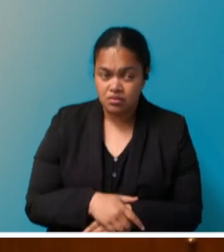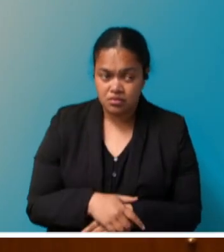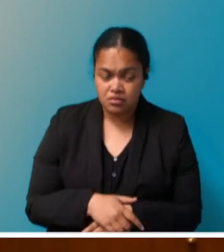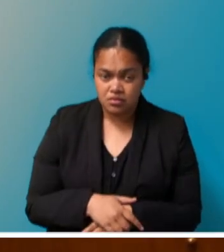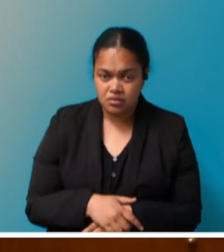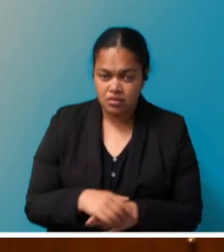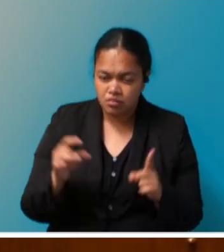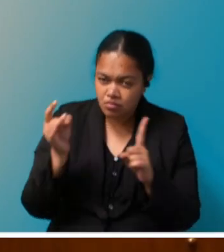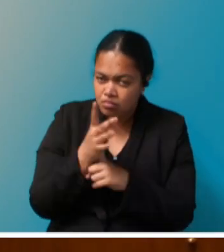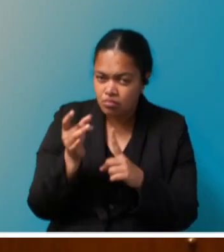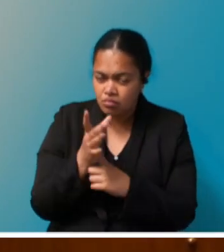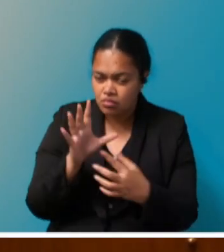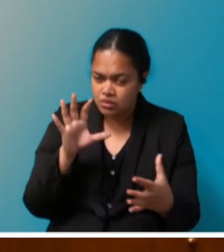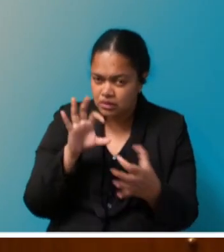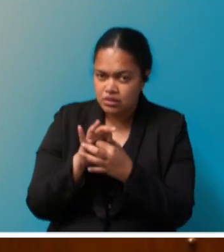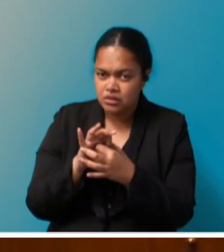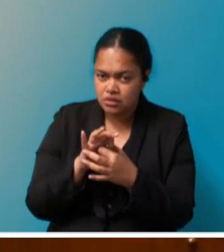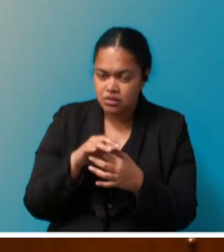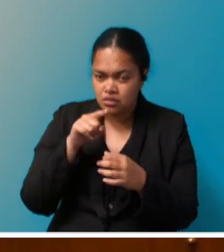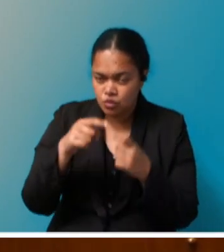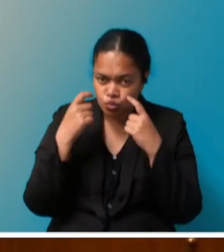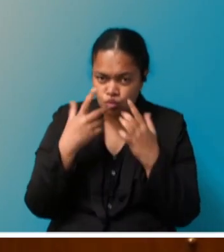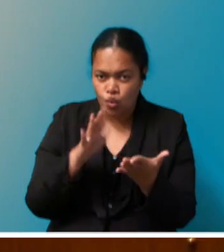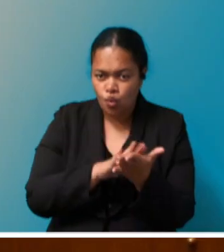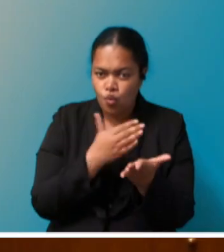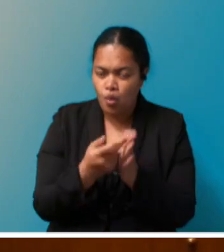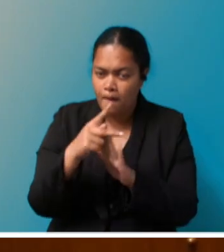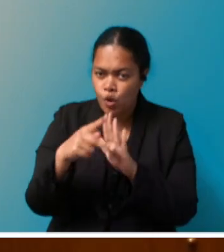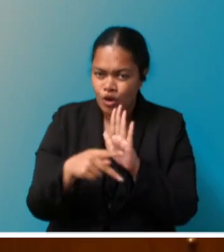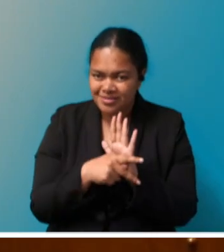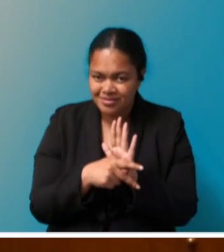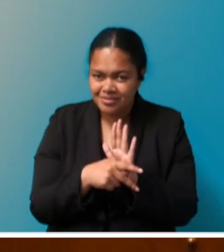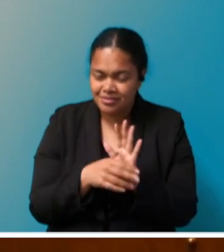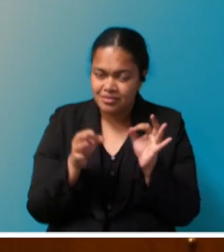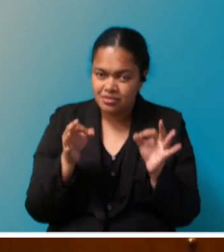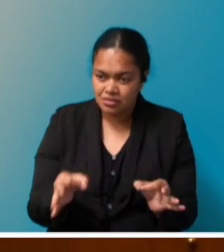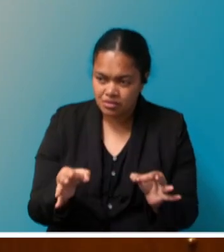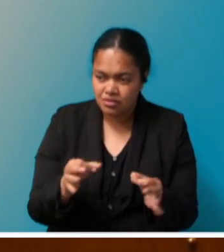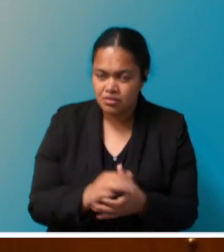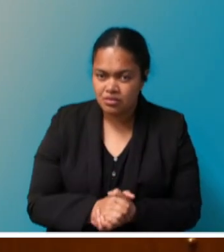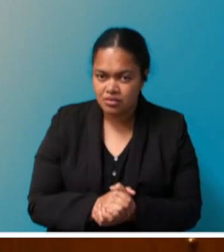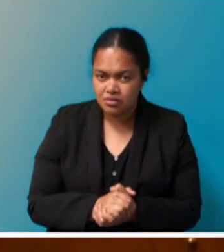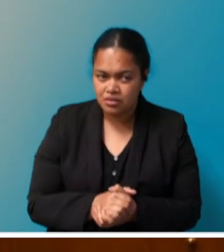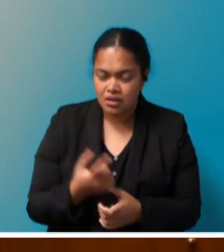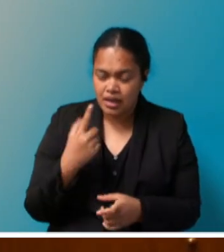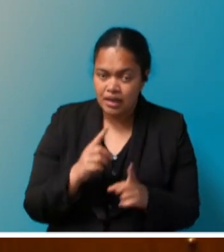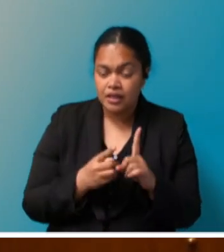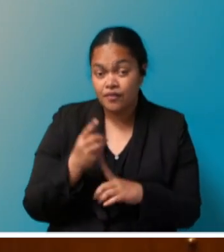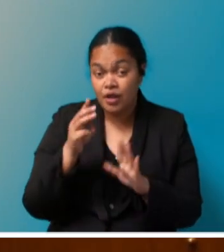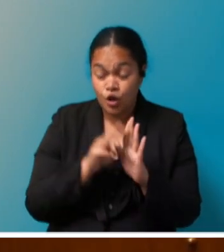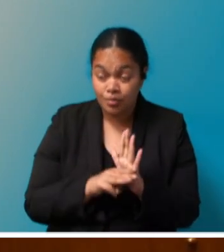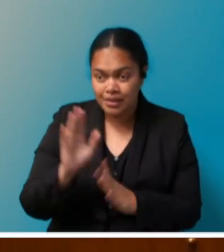link that translates policy decisions into tangible services and development